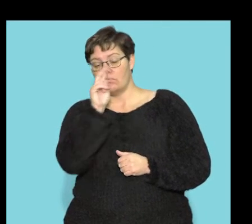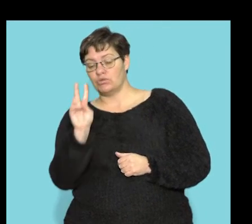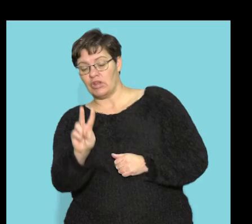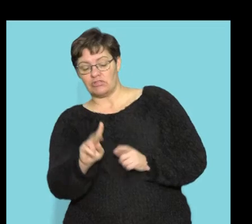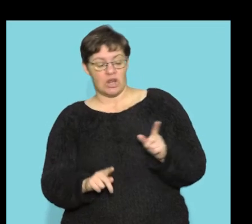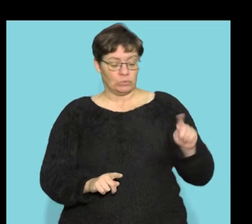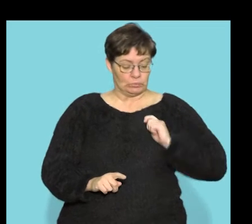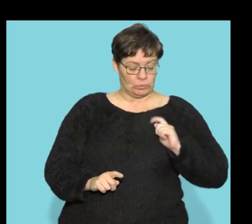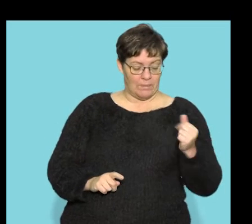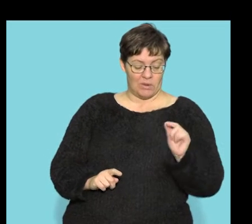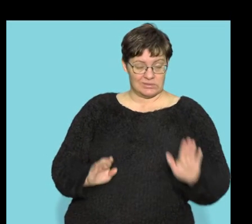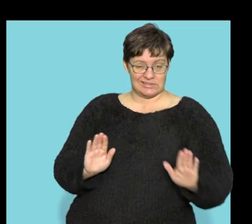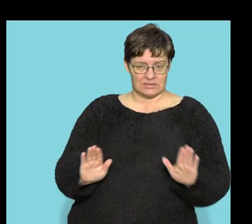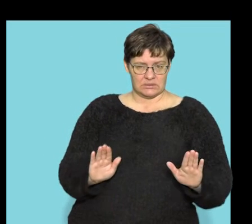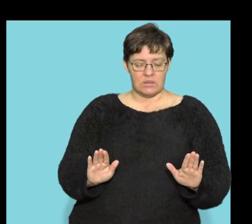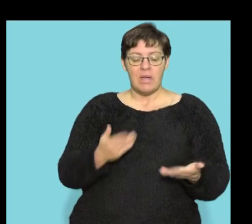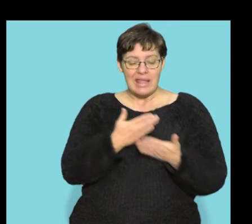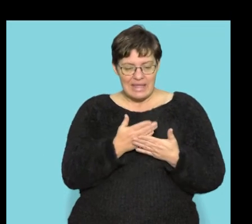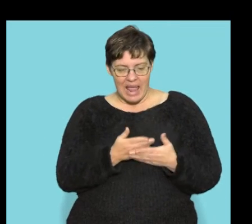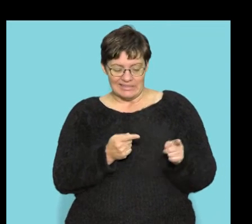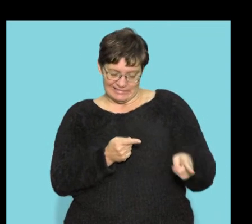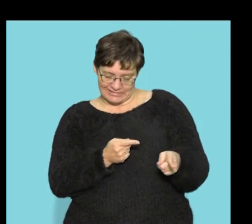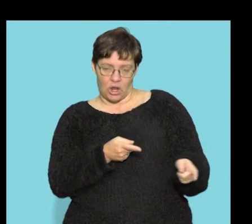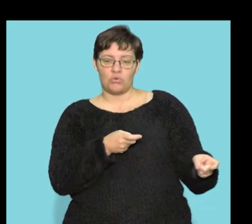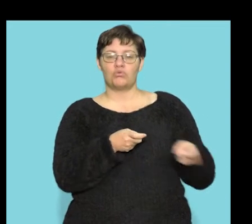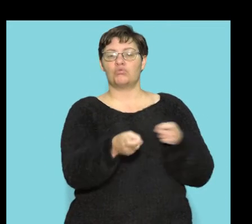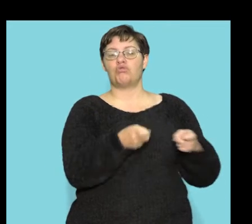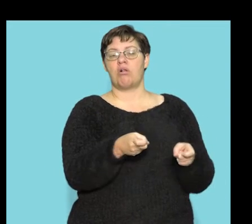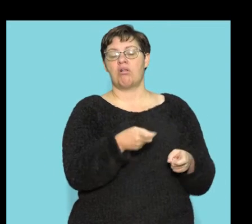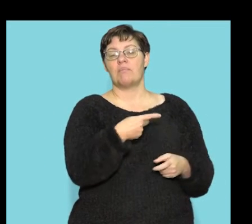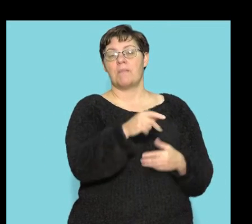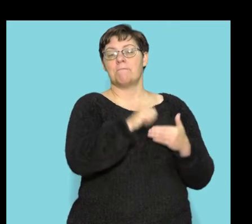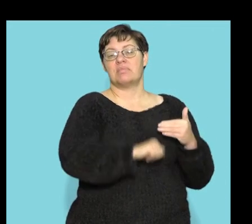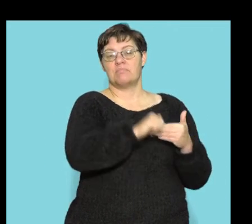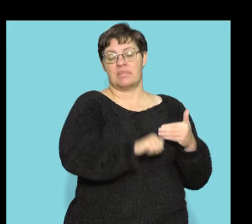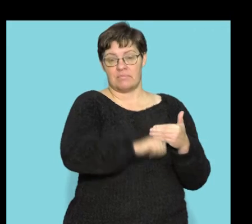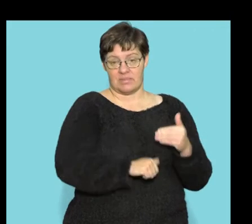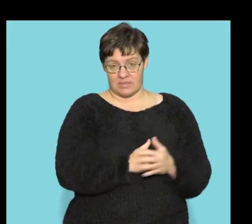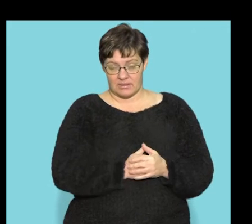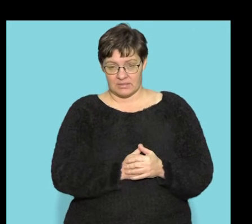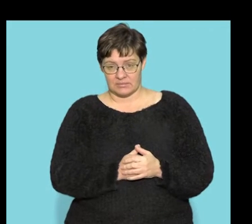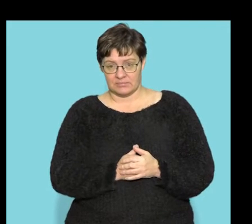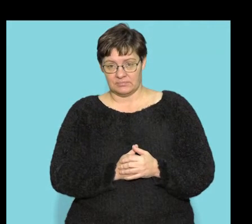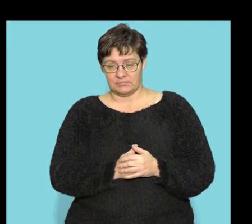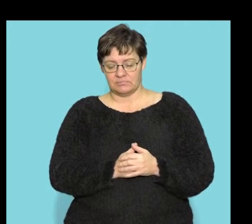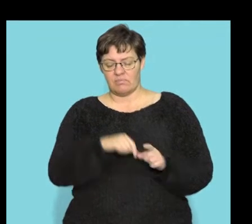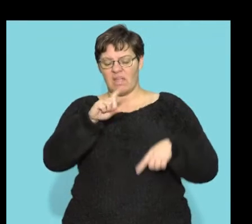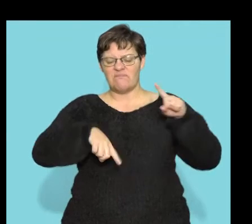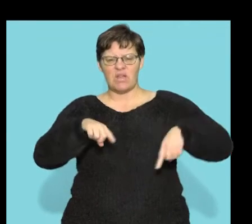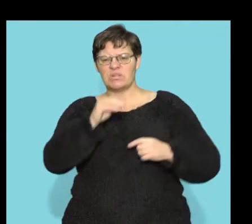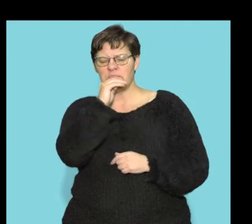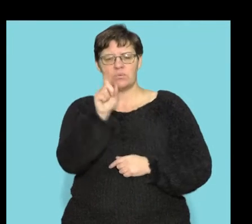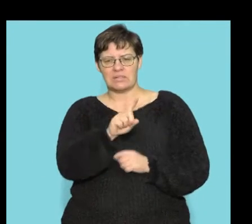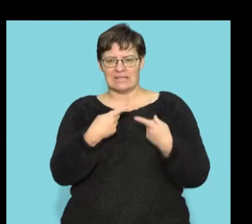and actual amounts, to be able to control the receipts and payments on a monthly basis. So what do we mean by a variance?